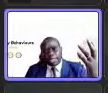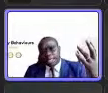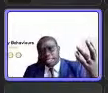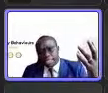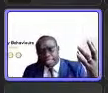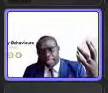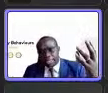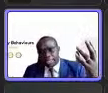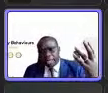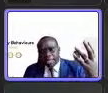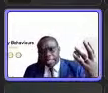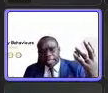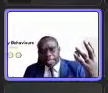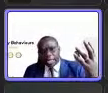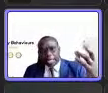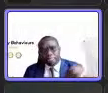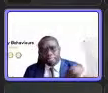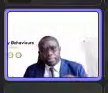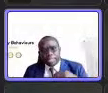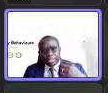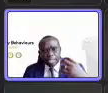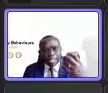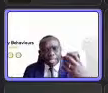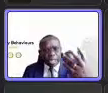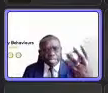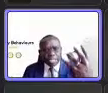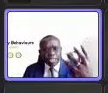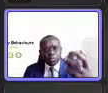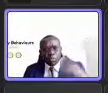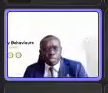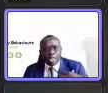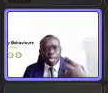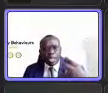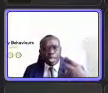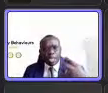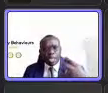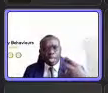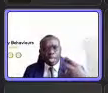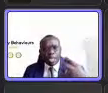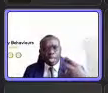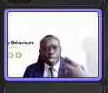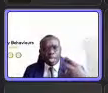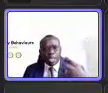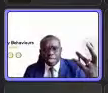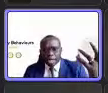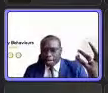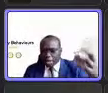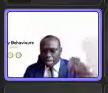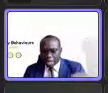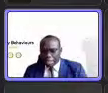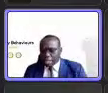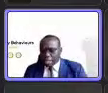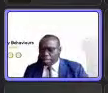certain externalities and certain challenges which come out from such